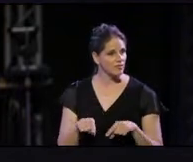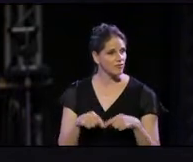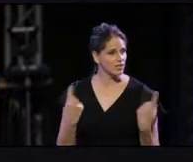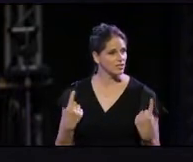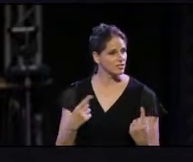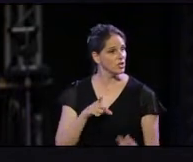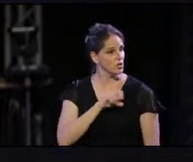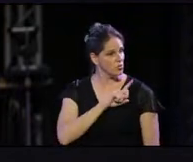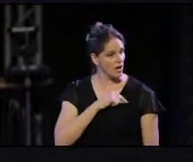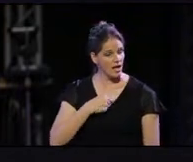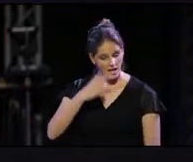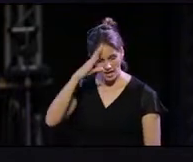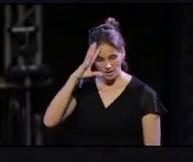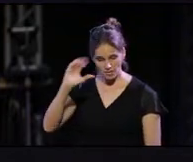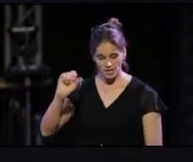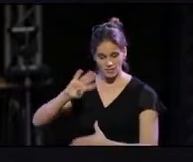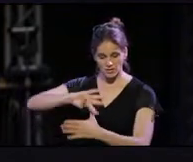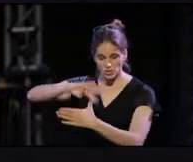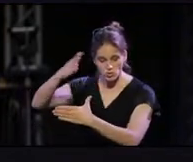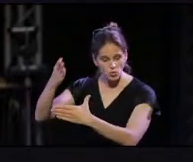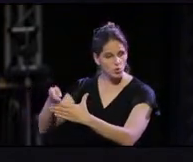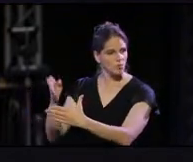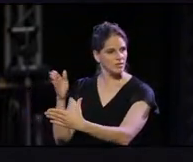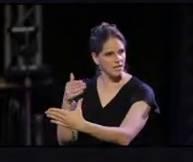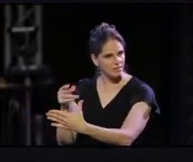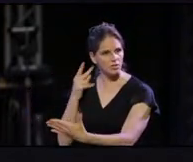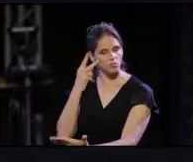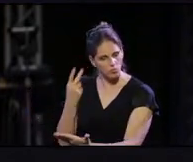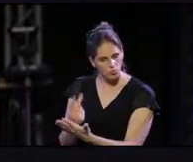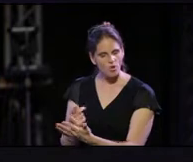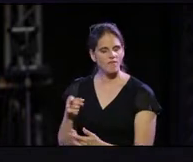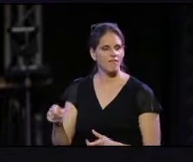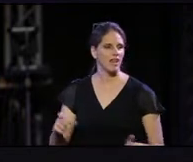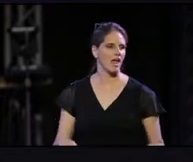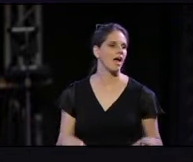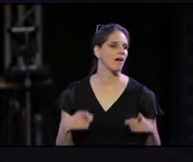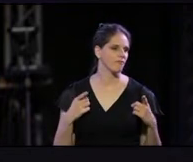that that empty tomb honestly is proof of life.